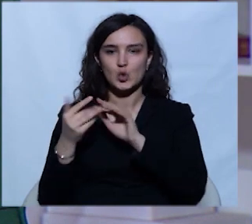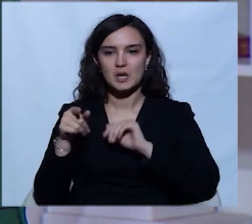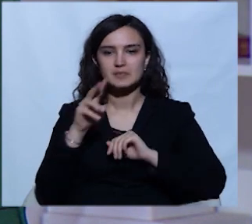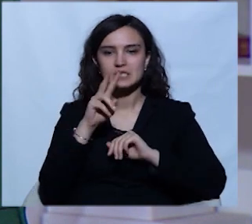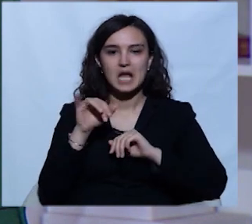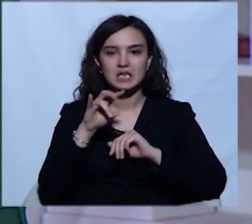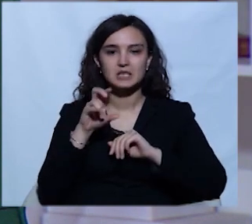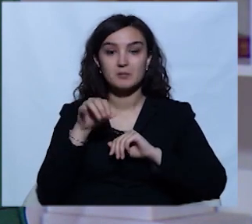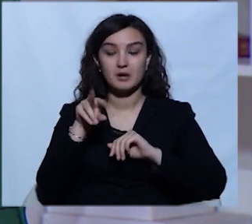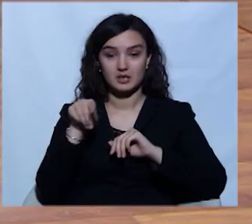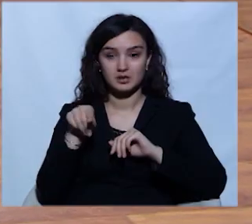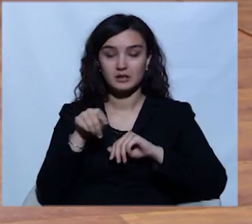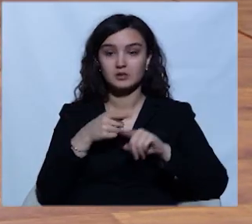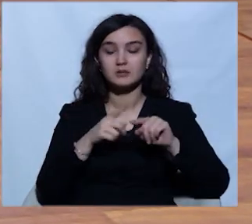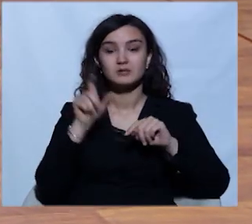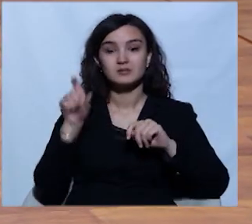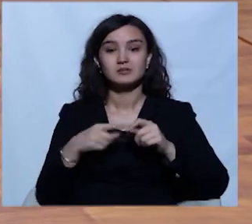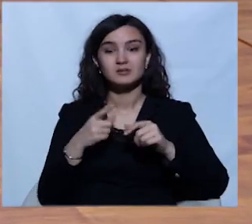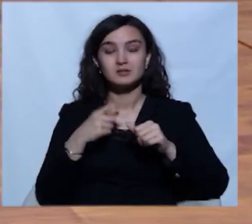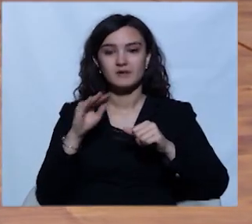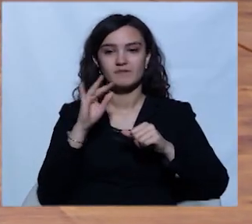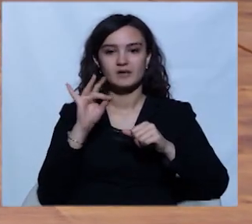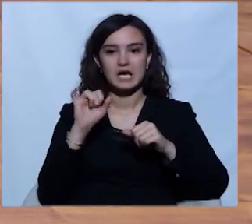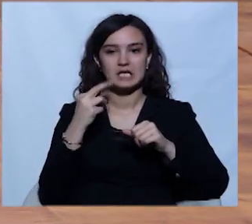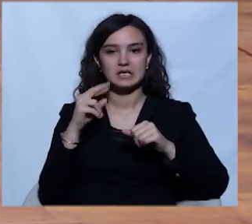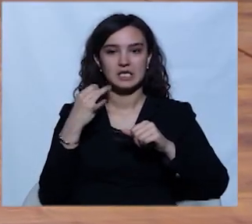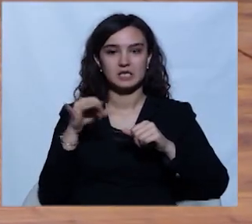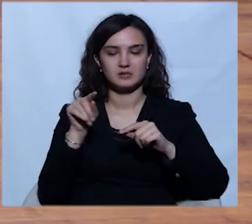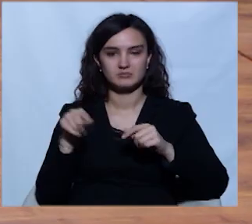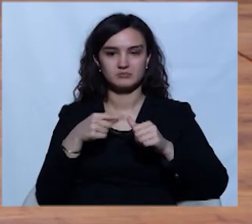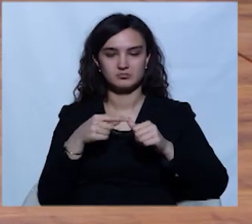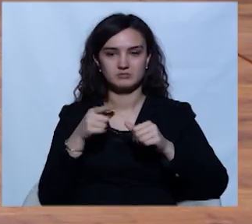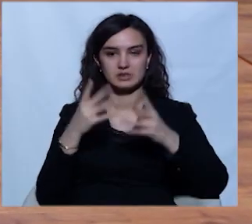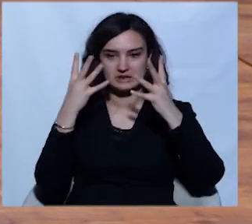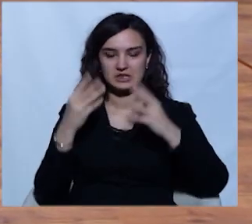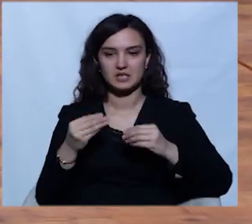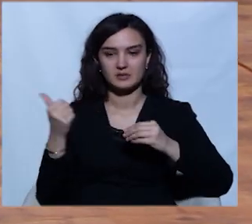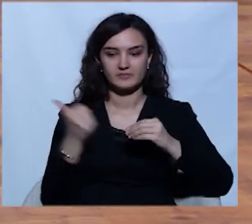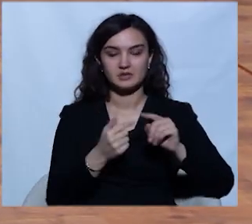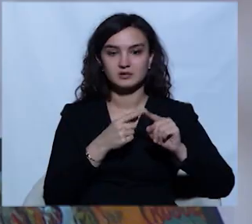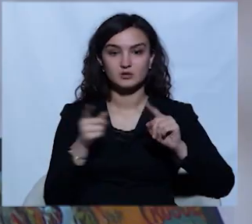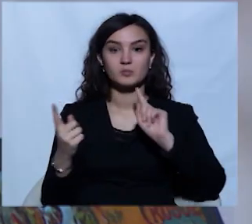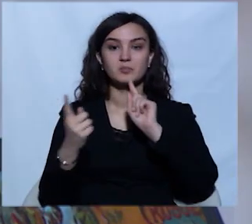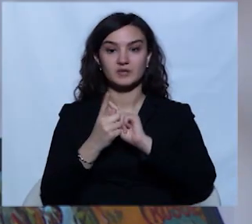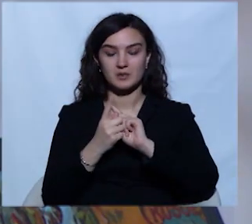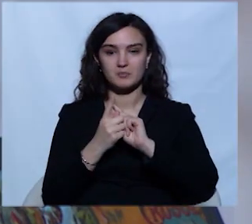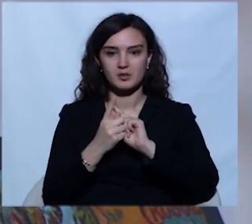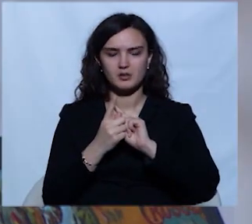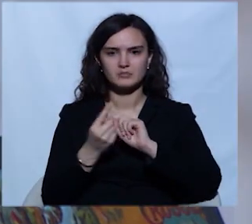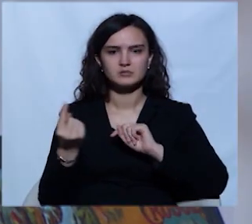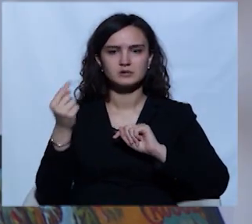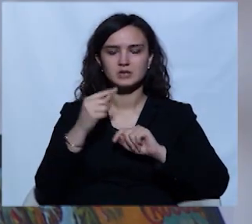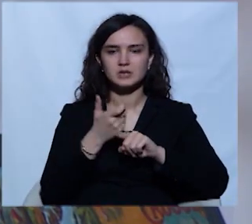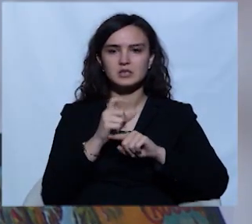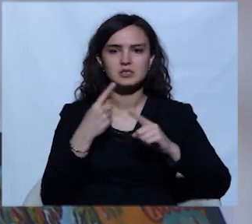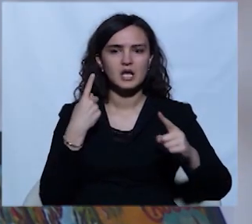this man, whom he names Friday, after the day of the week that they meet, come from very